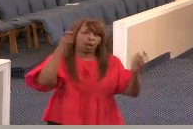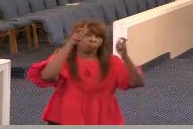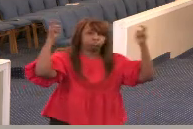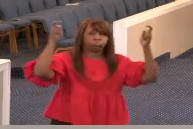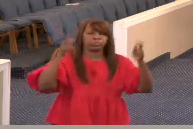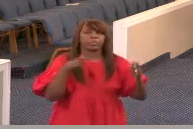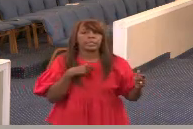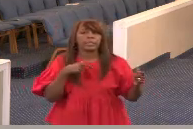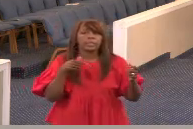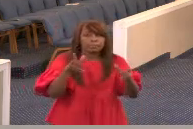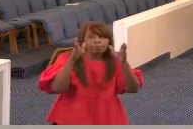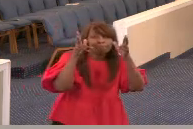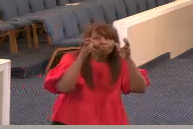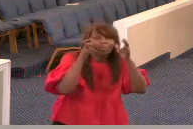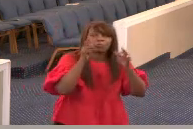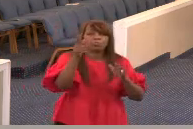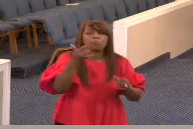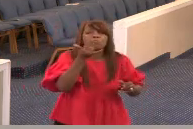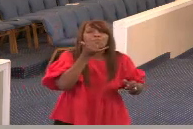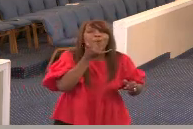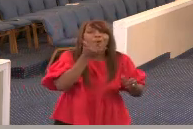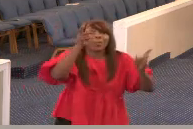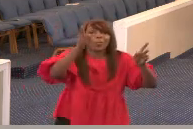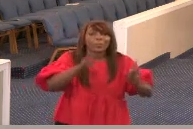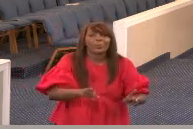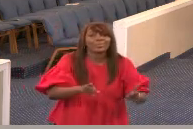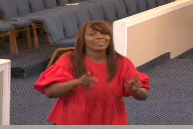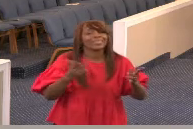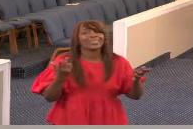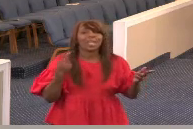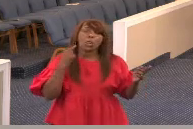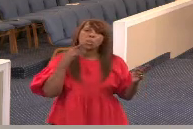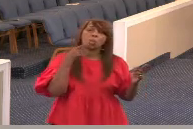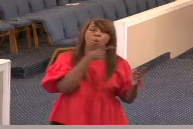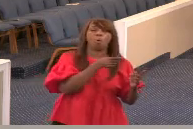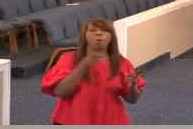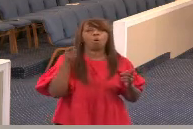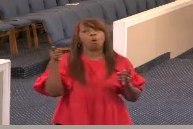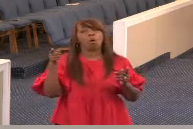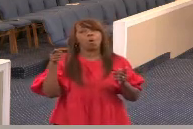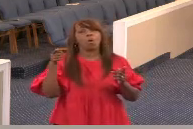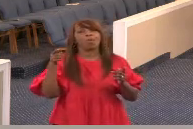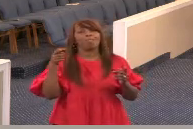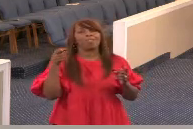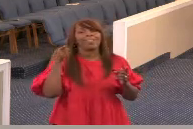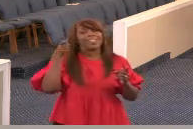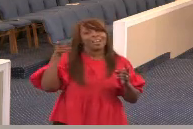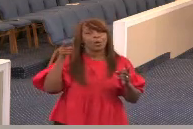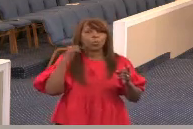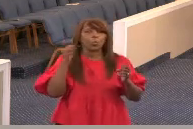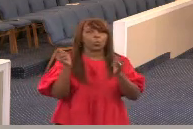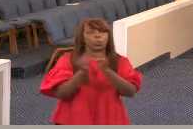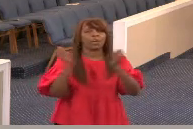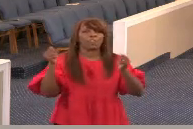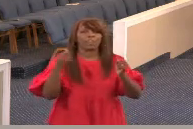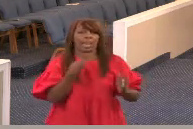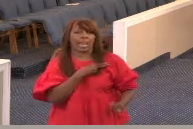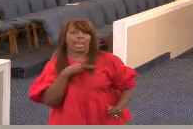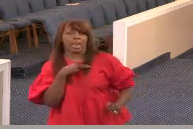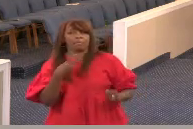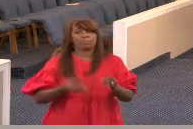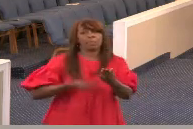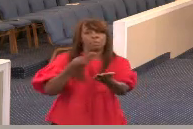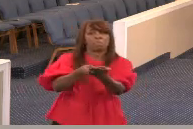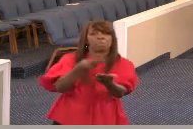the wrong voice. The centurion thought that the owner, the the one with the bling bling, the one with the